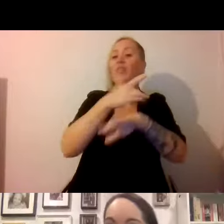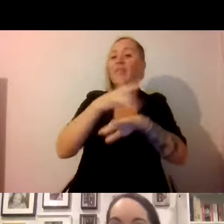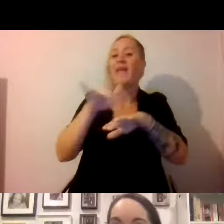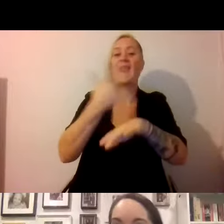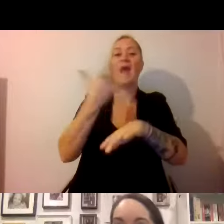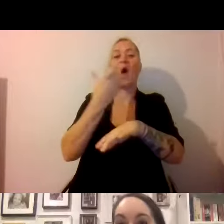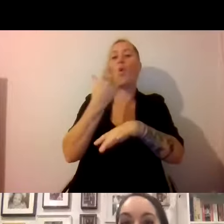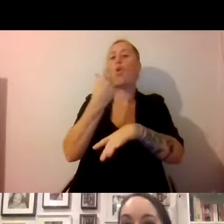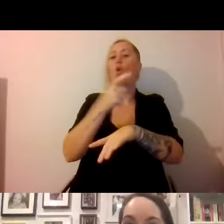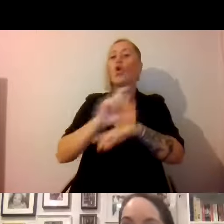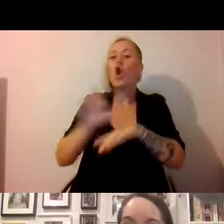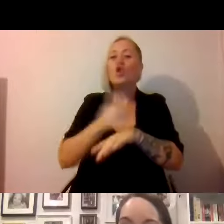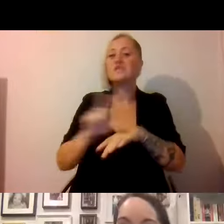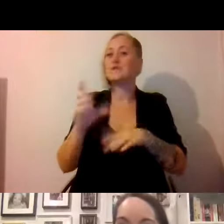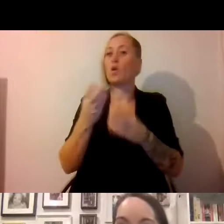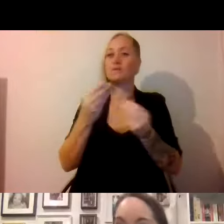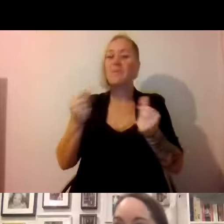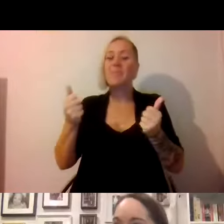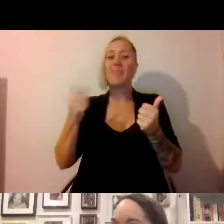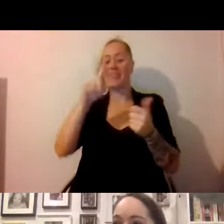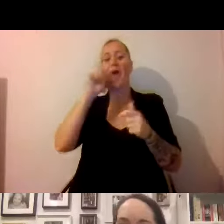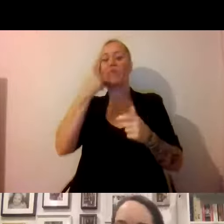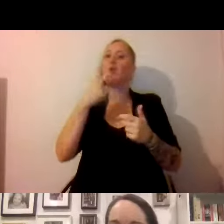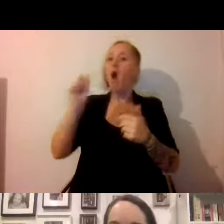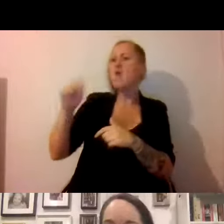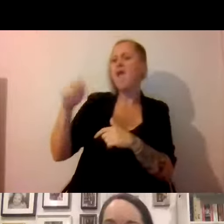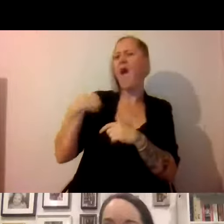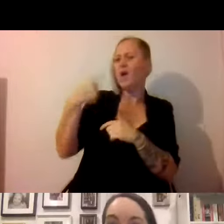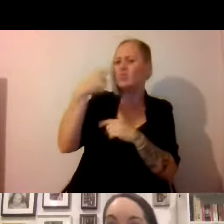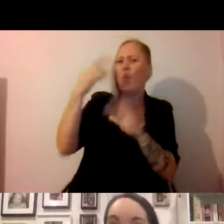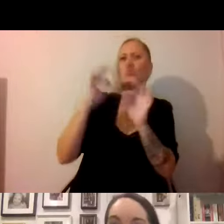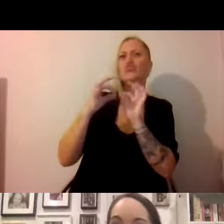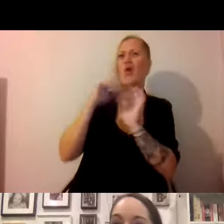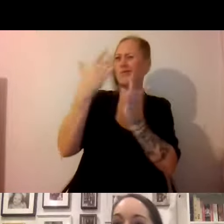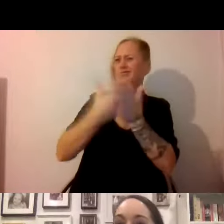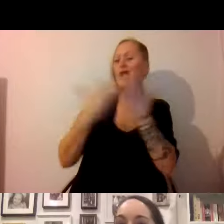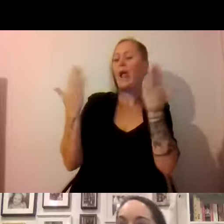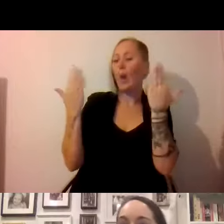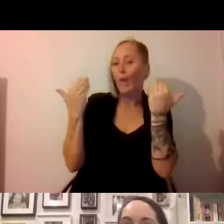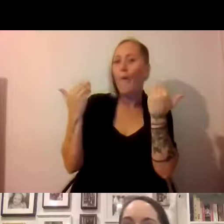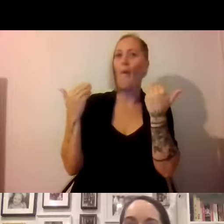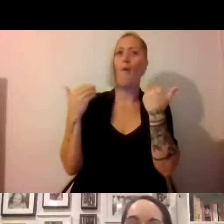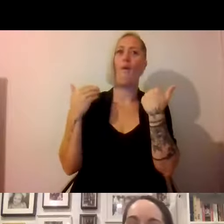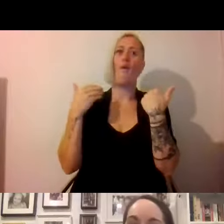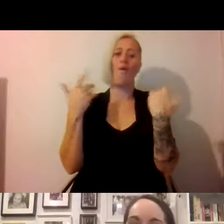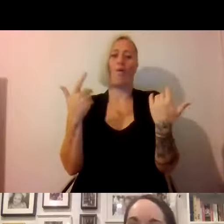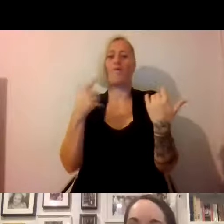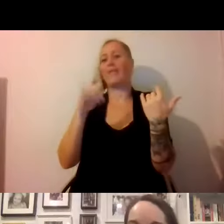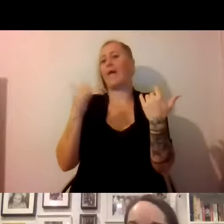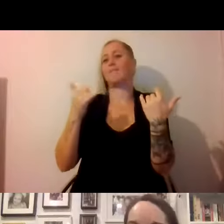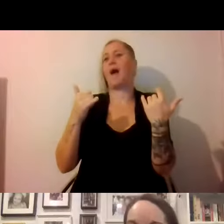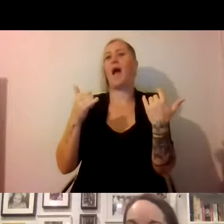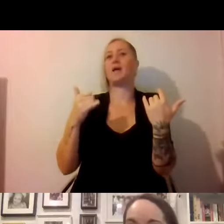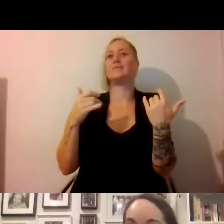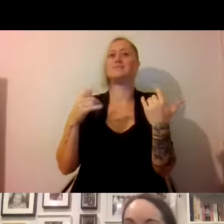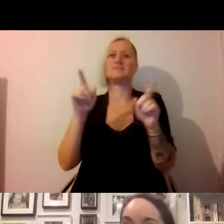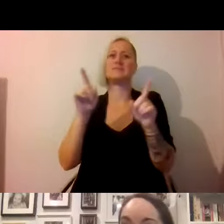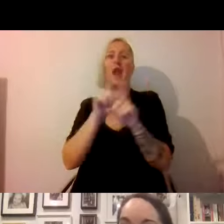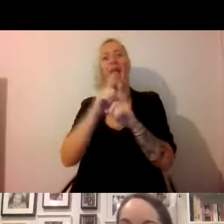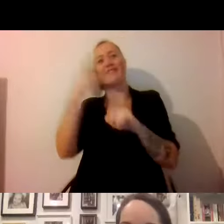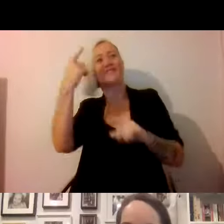or a theatre performance or something like that, they say, oh, that was really cool. They might liken sign language to a dance or comment